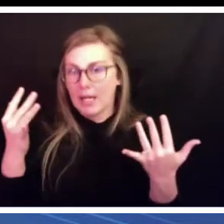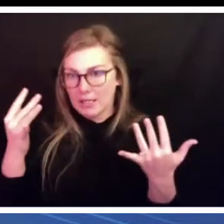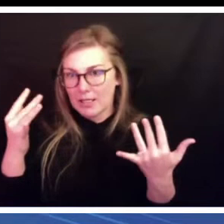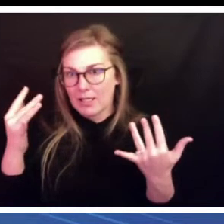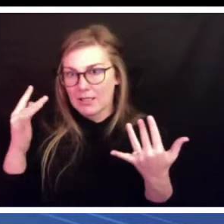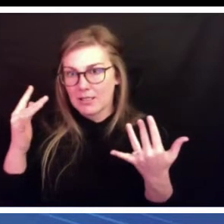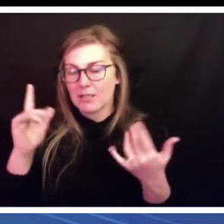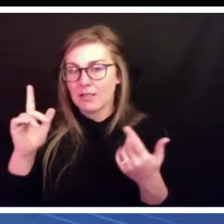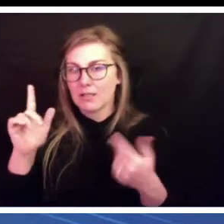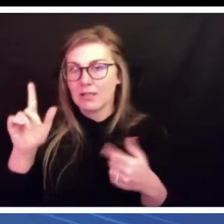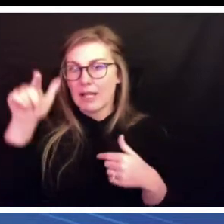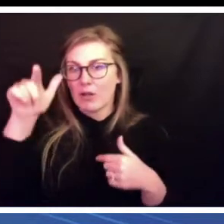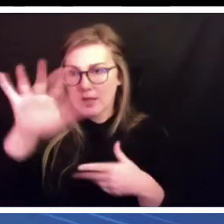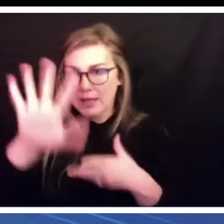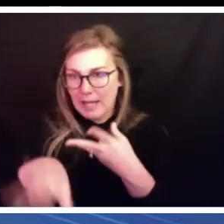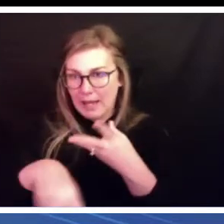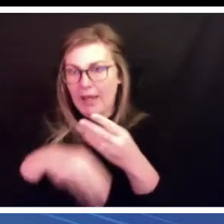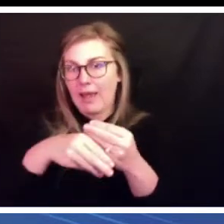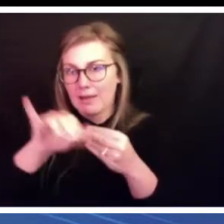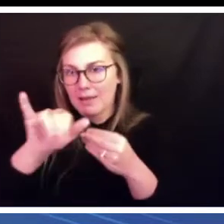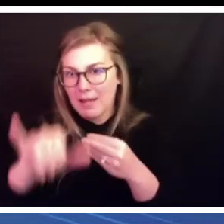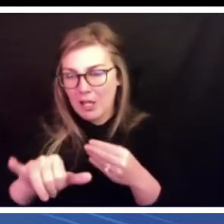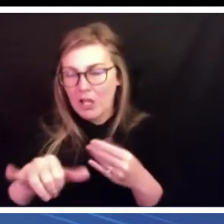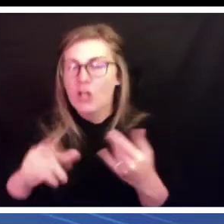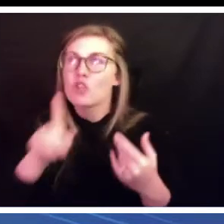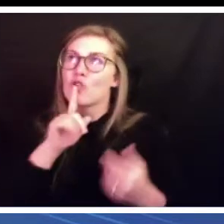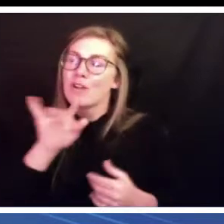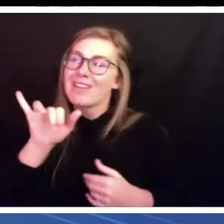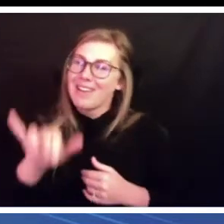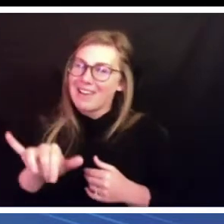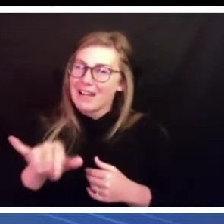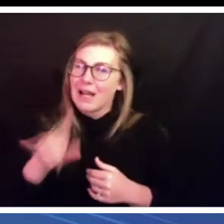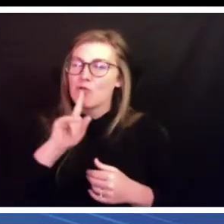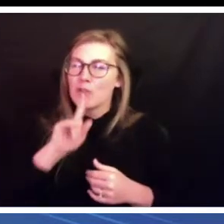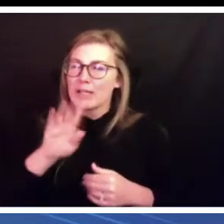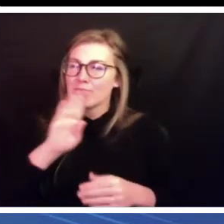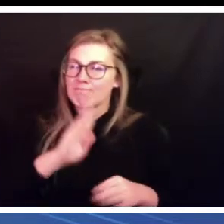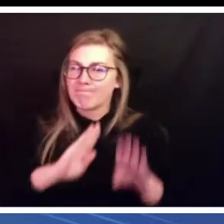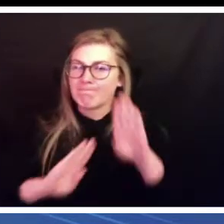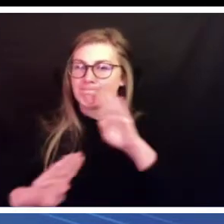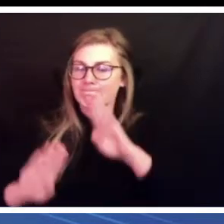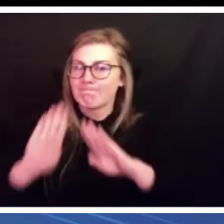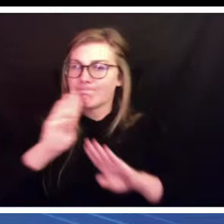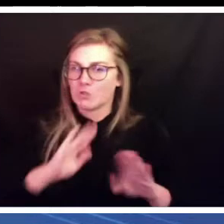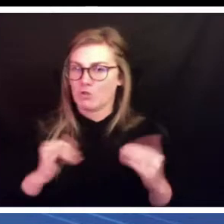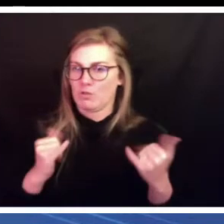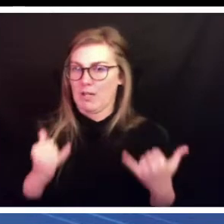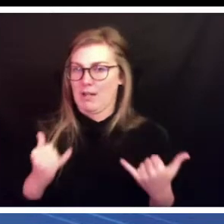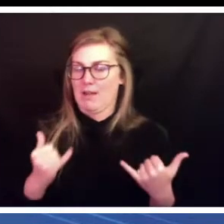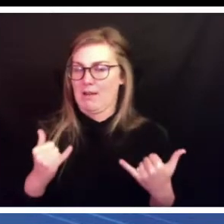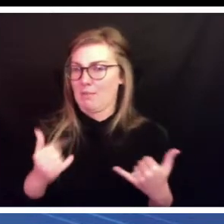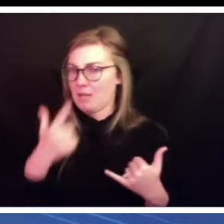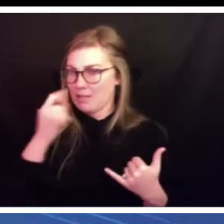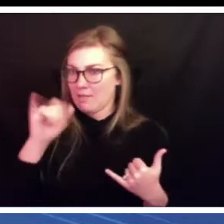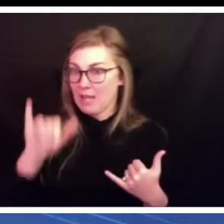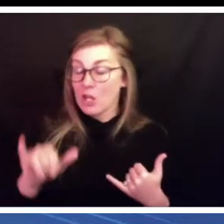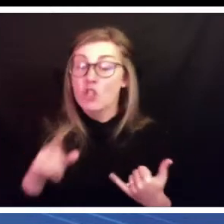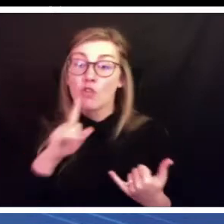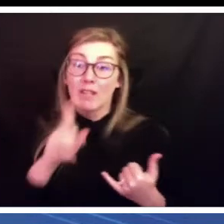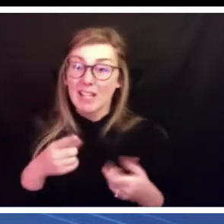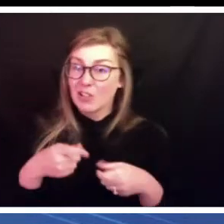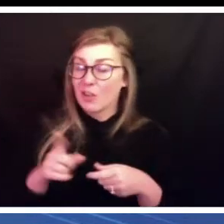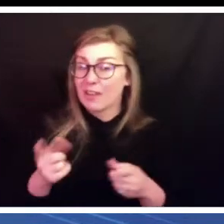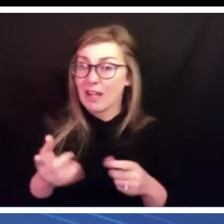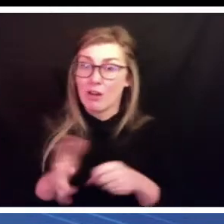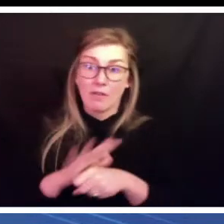So I'm very frustrated with this particular time because of that. So there are advantages during this time of